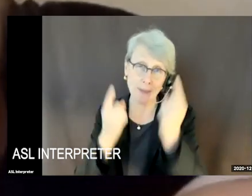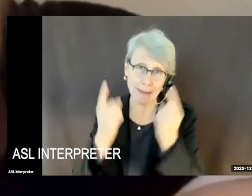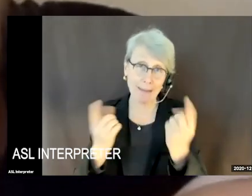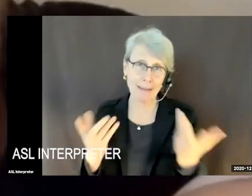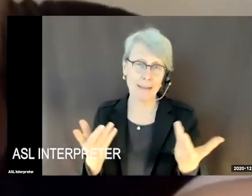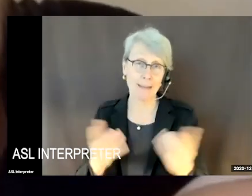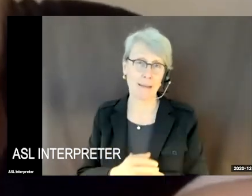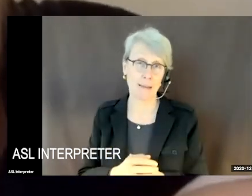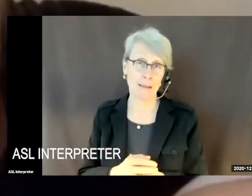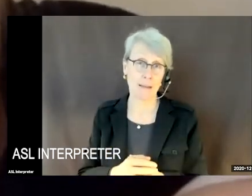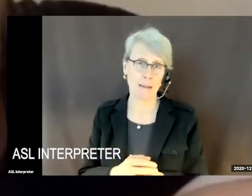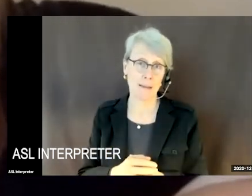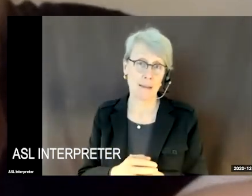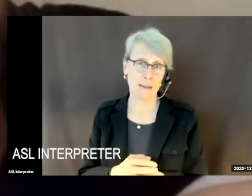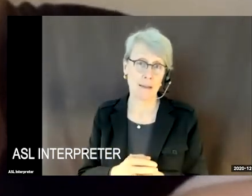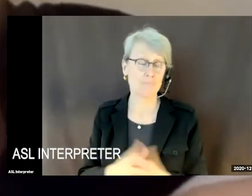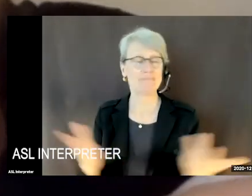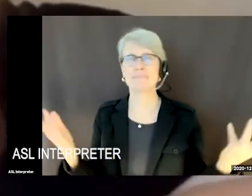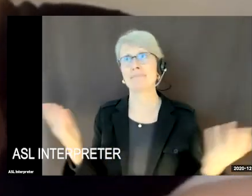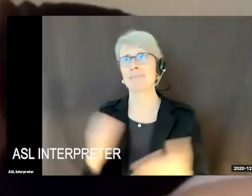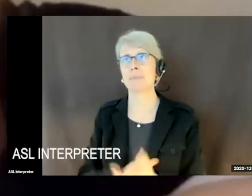think, because,